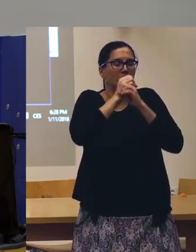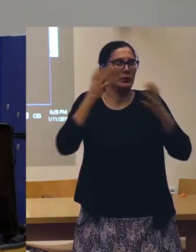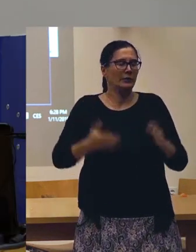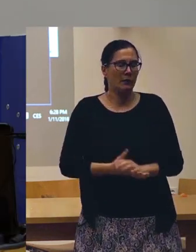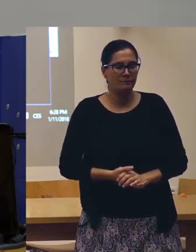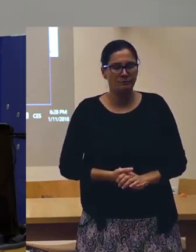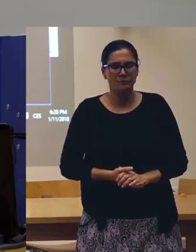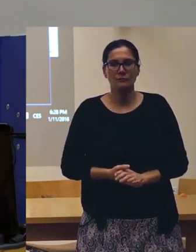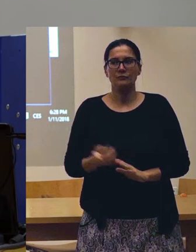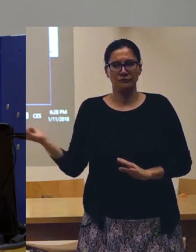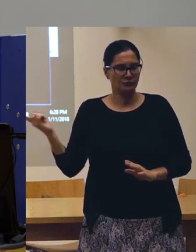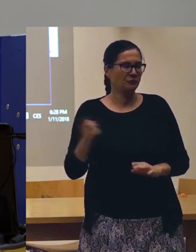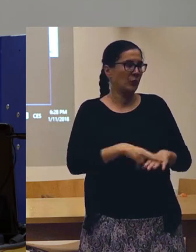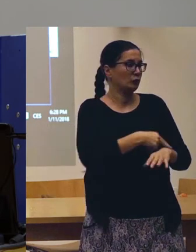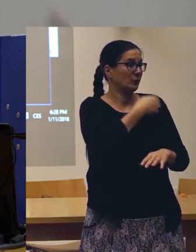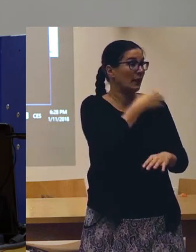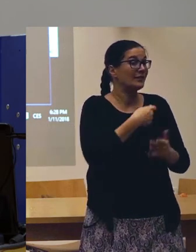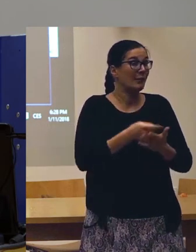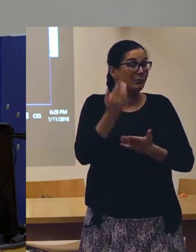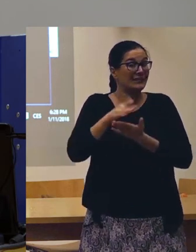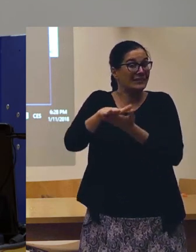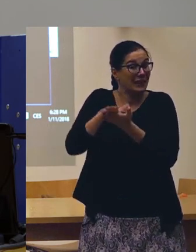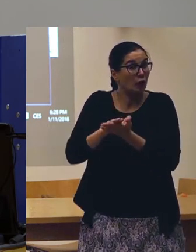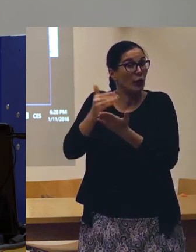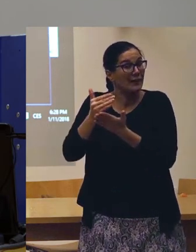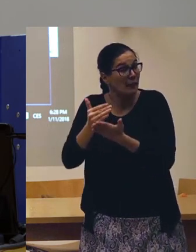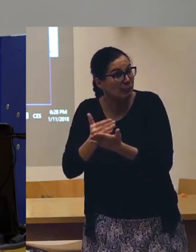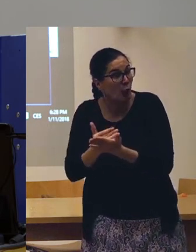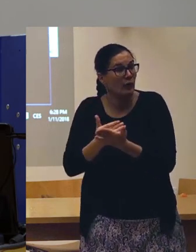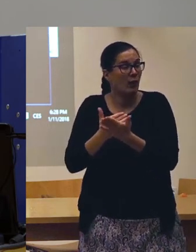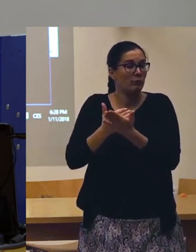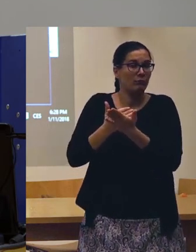So when you started, there was no such a program in Russia in